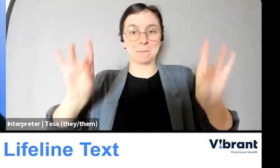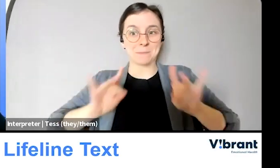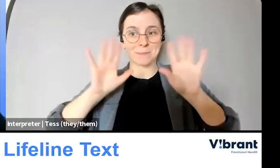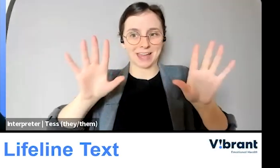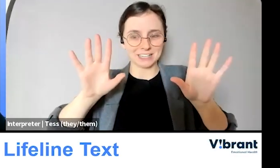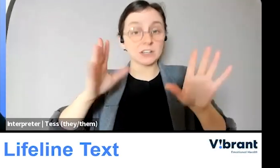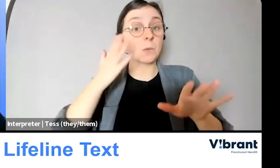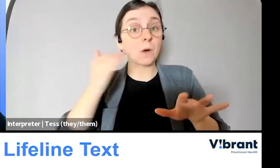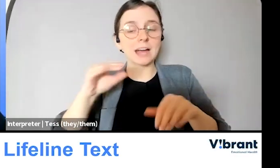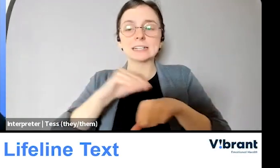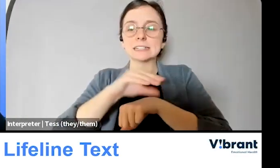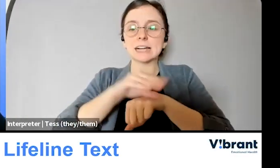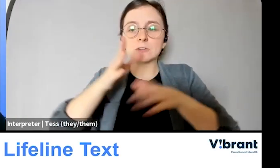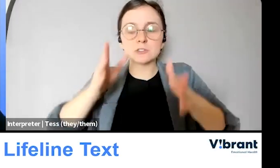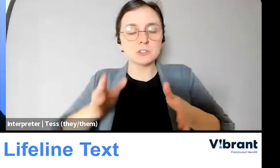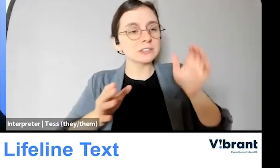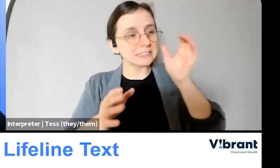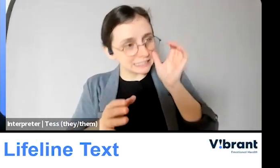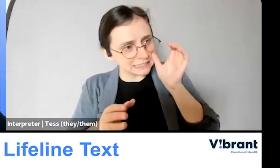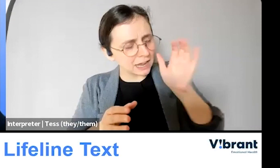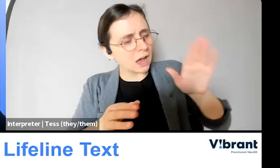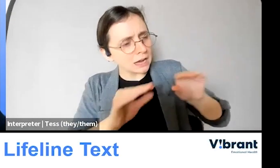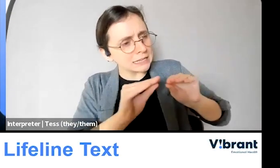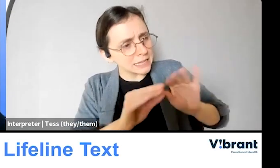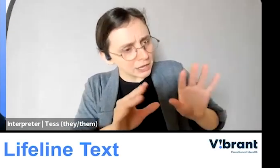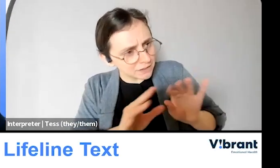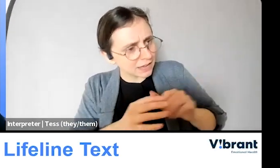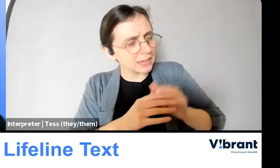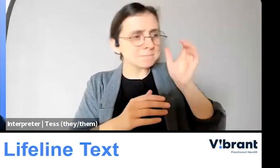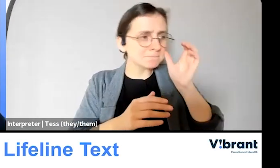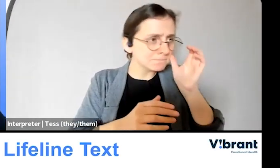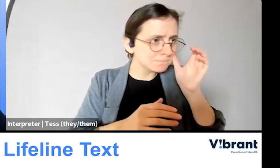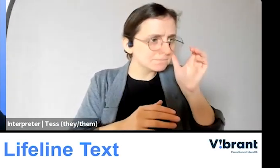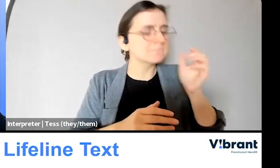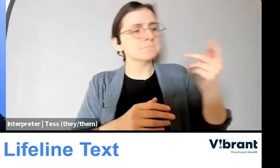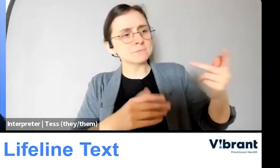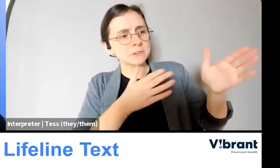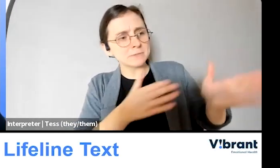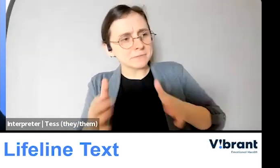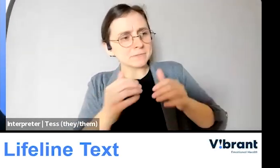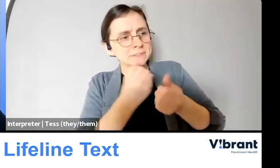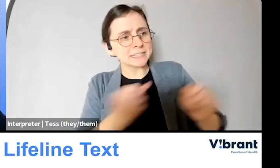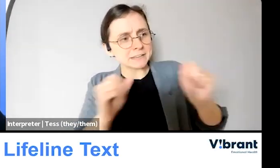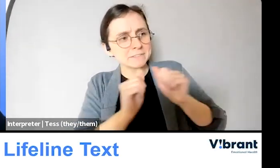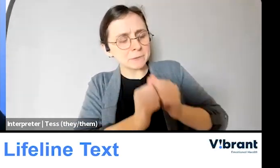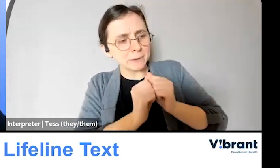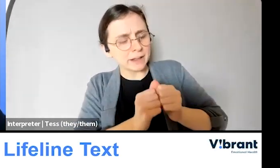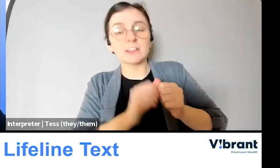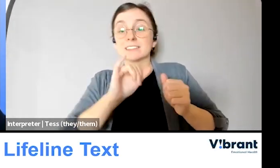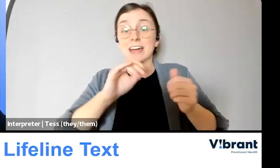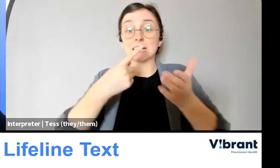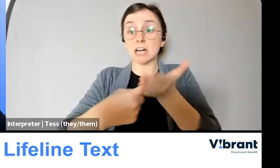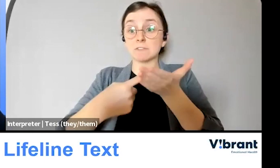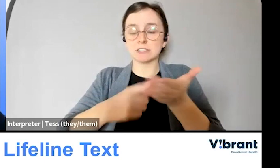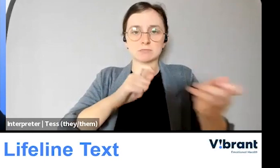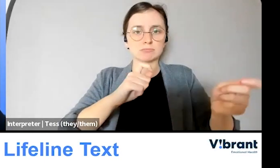is listening, they're clarifying, they're safety planning with them, and it's an evolving conversation. It's